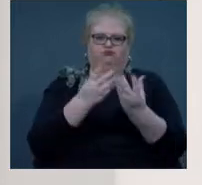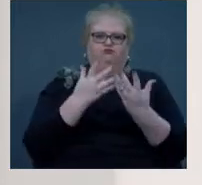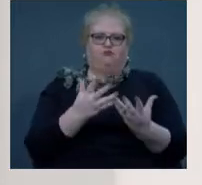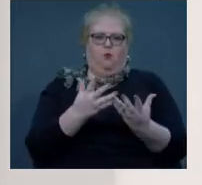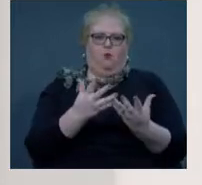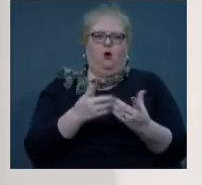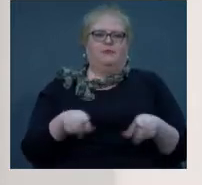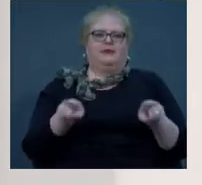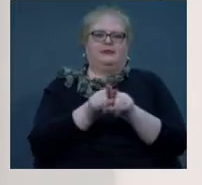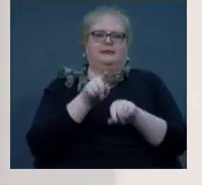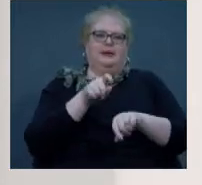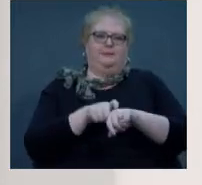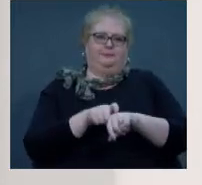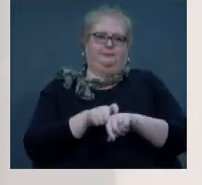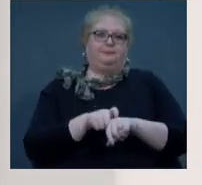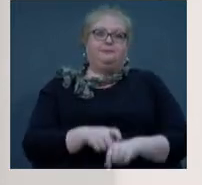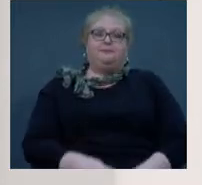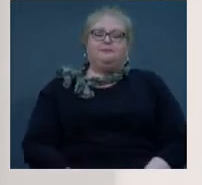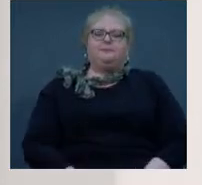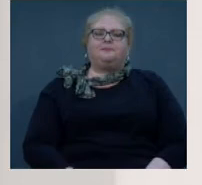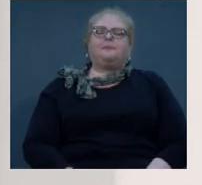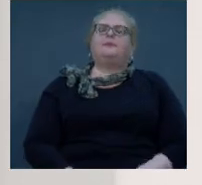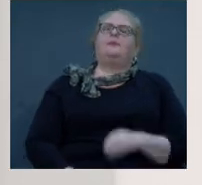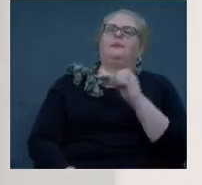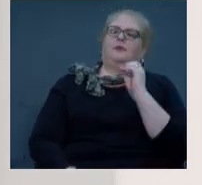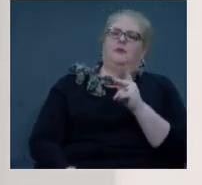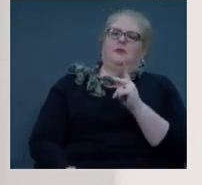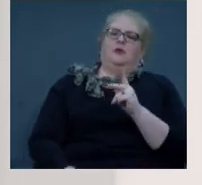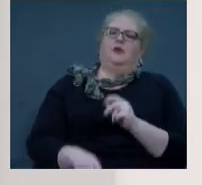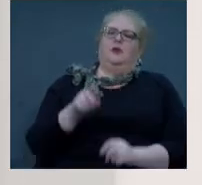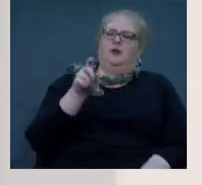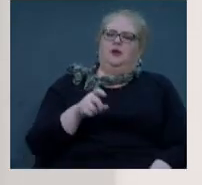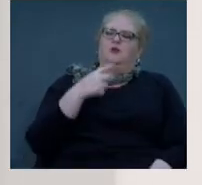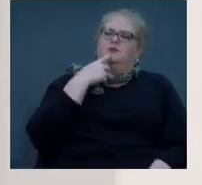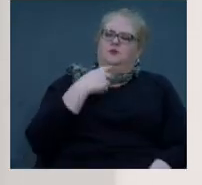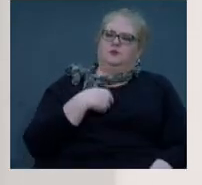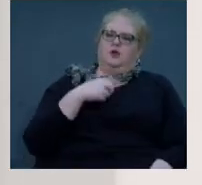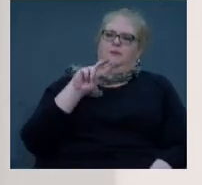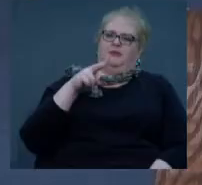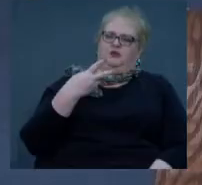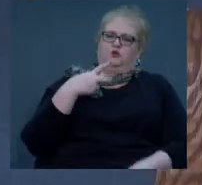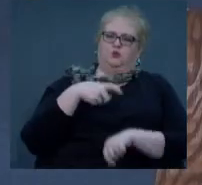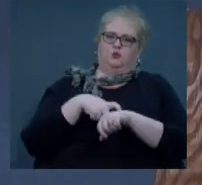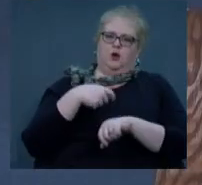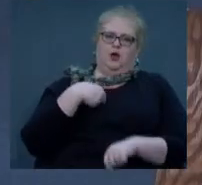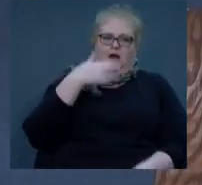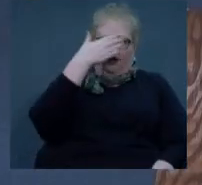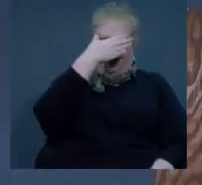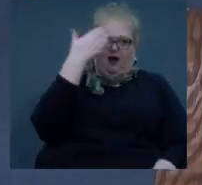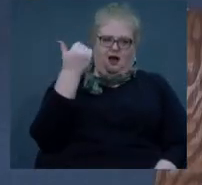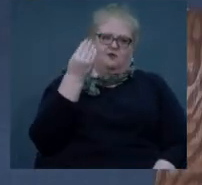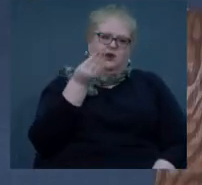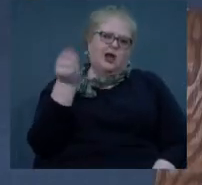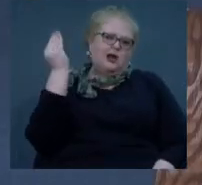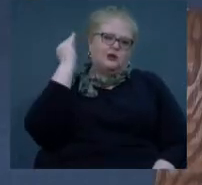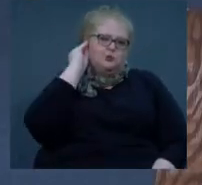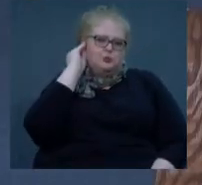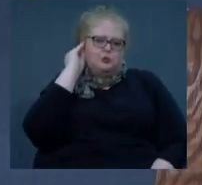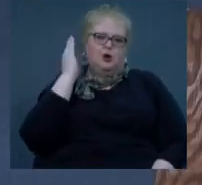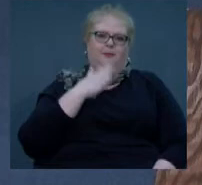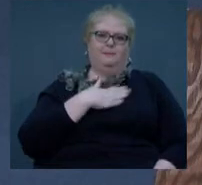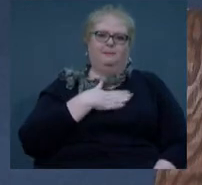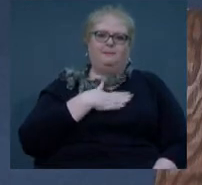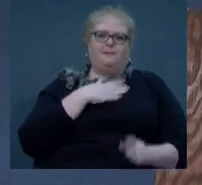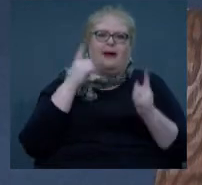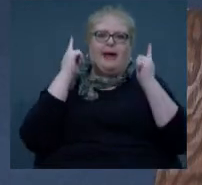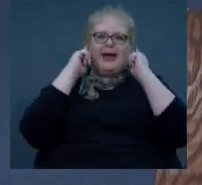time. Okay, so you need to tell me twice. I forgot to put my ears in before I dashed out here to